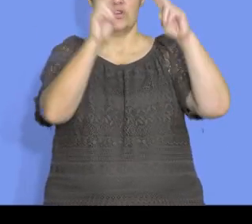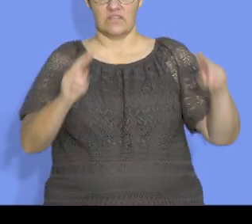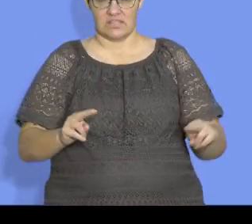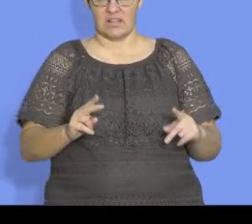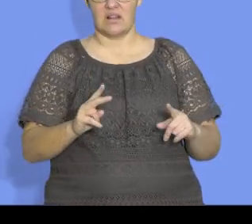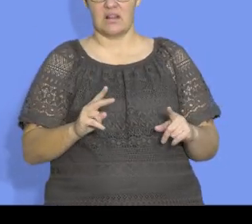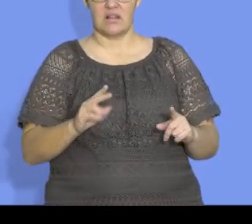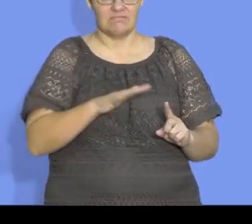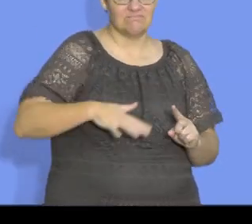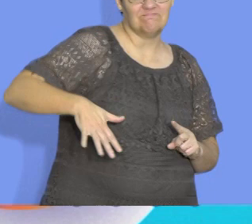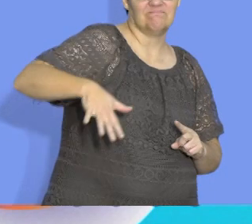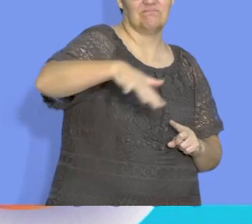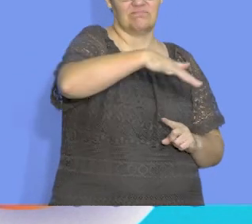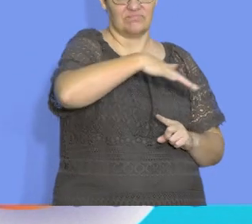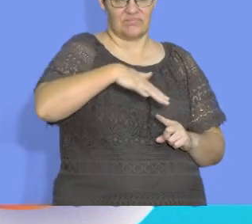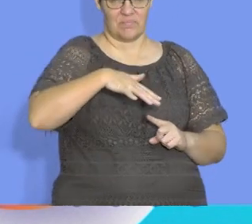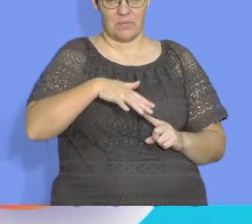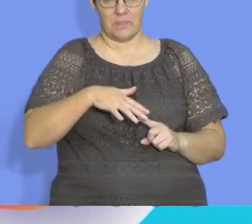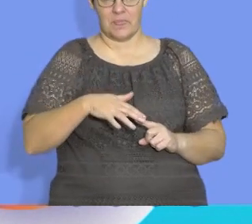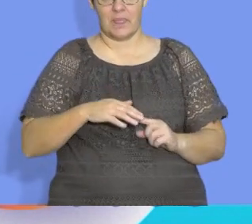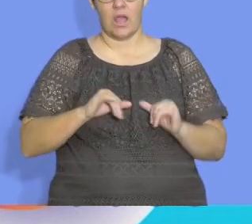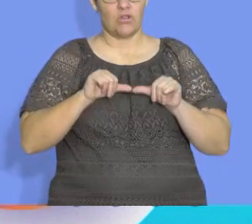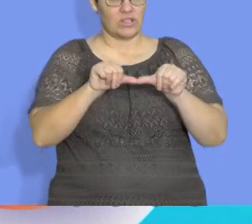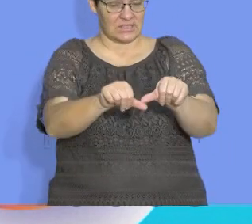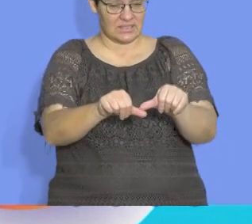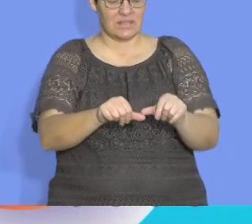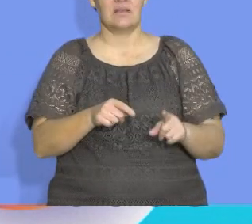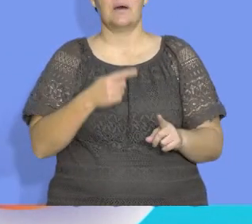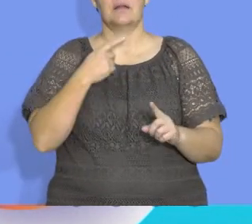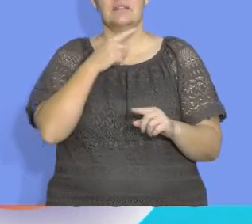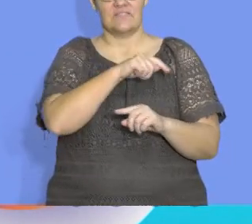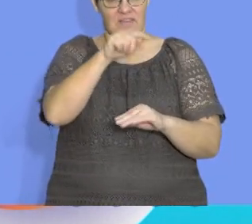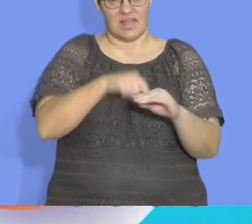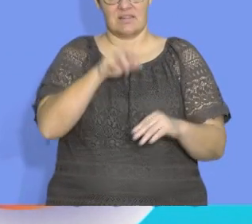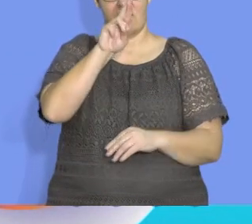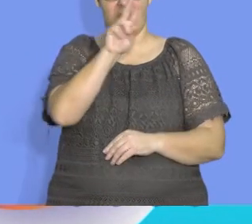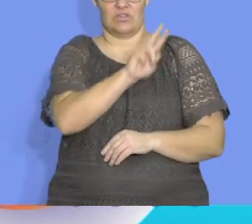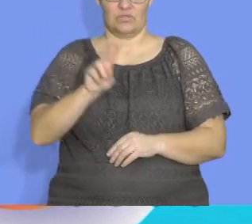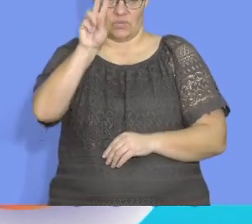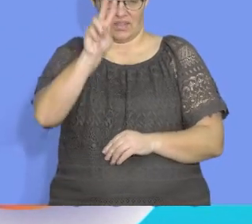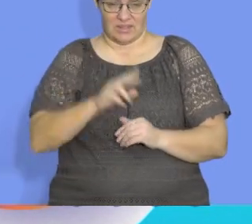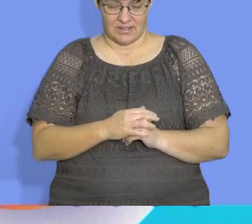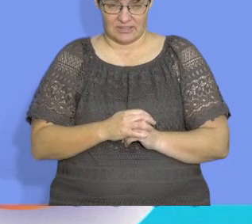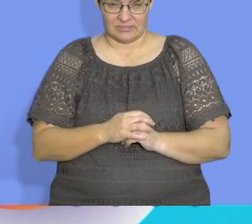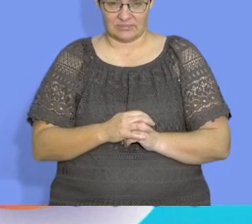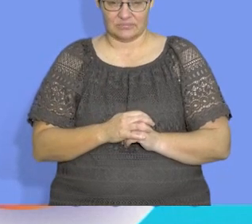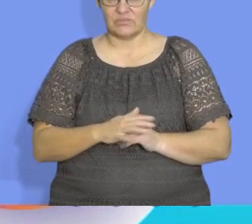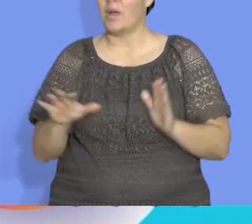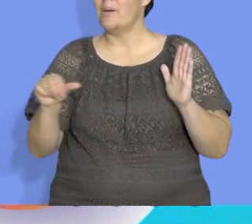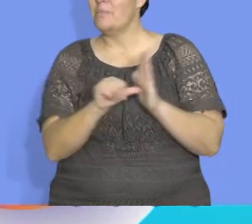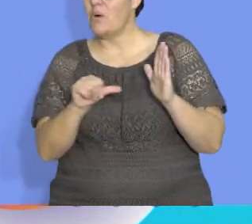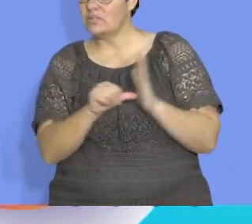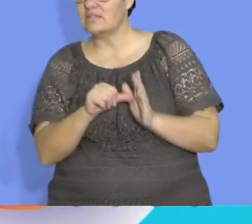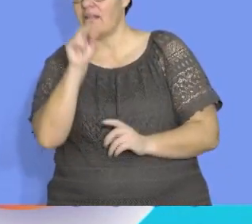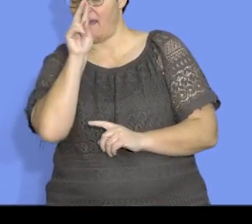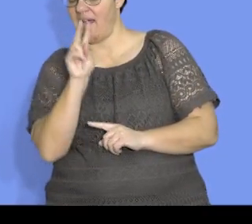universal field constant, or the electric field constant, divided by R squared. Okay, so very important for